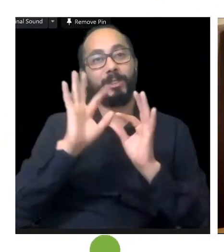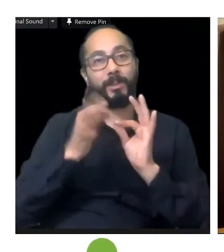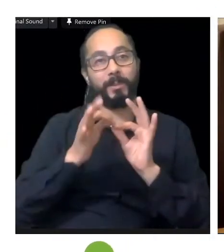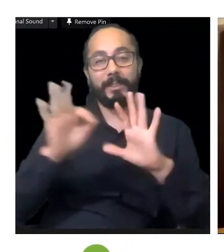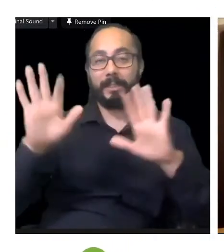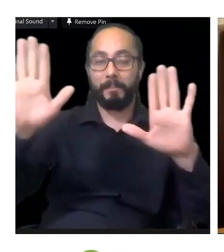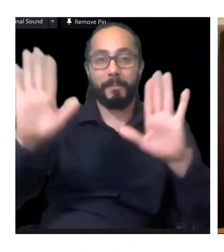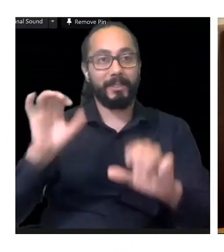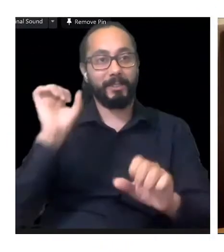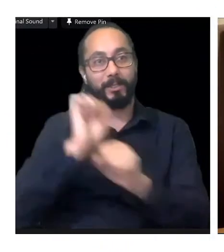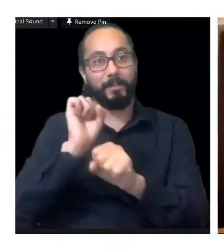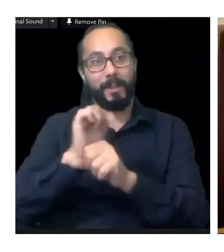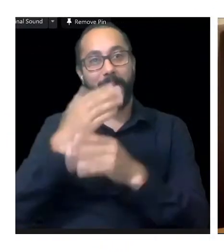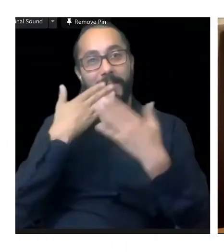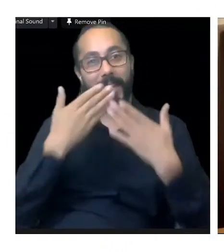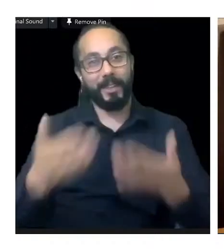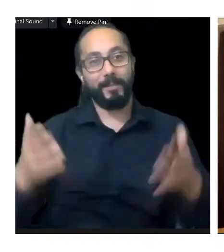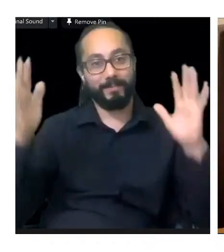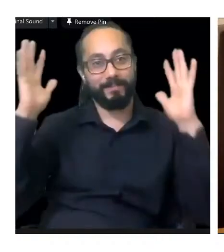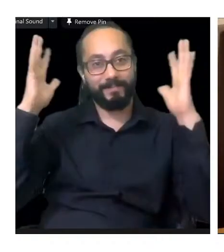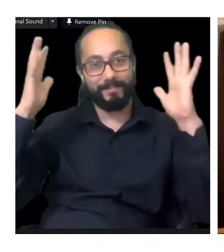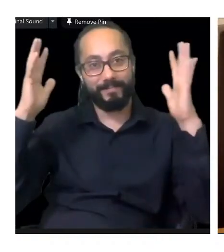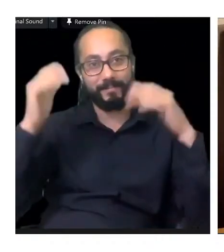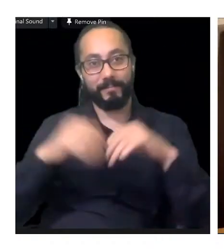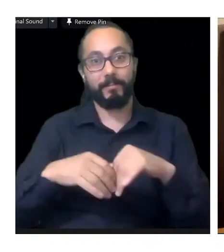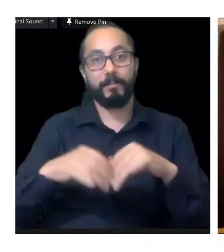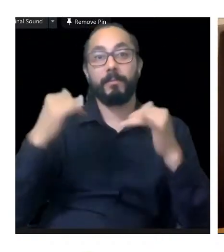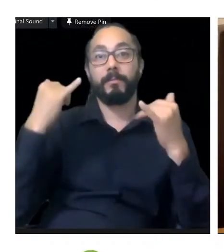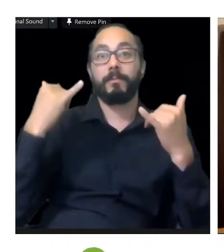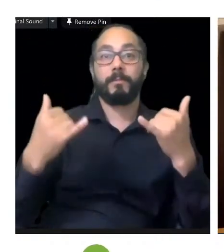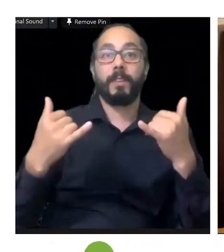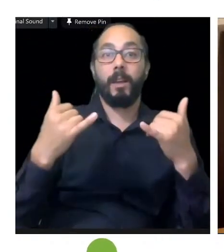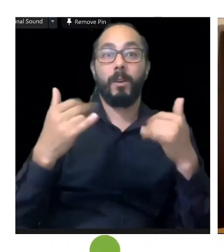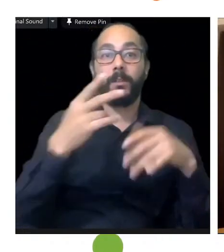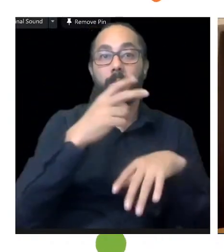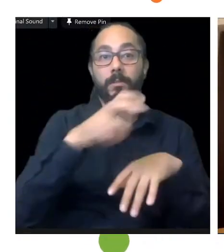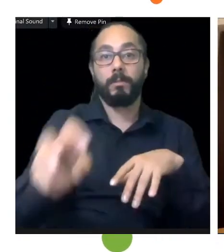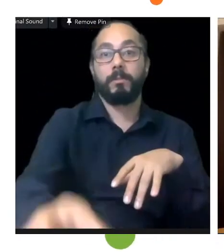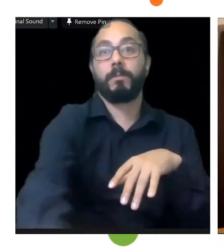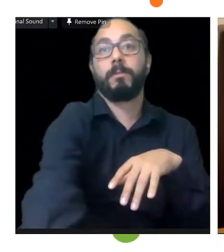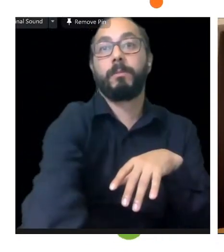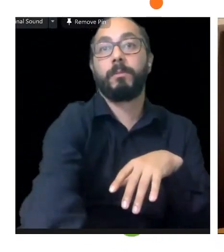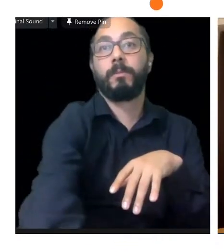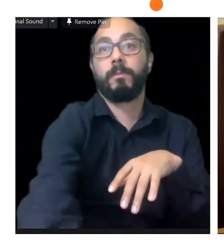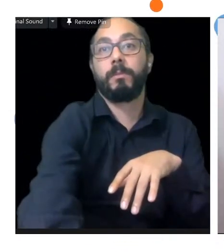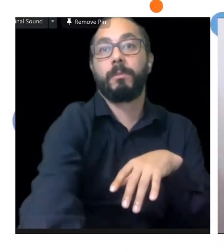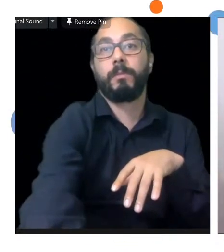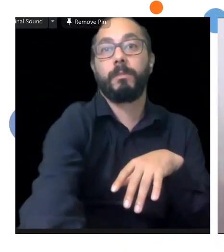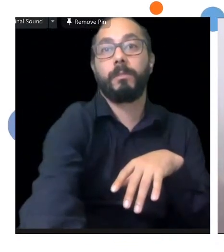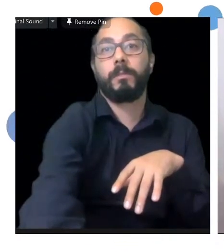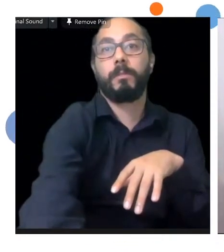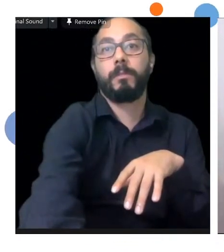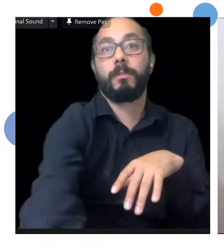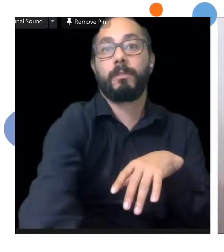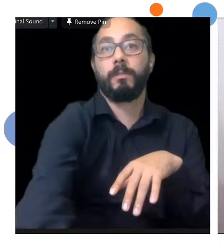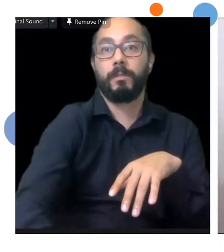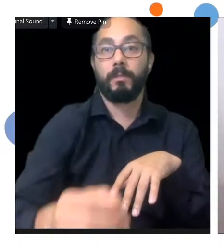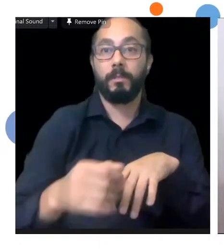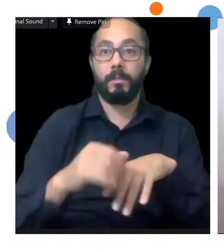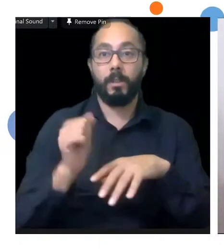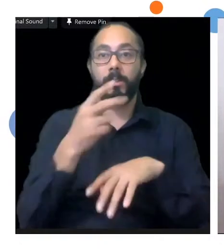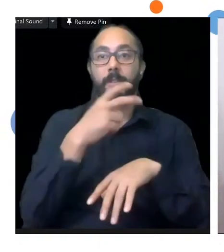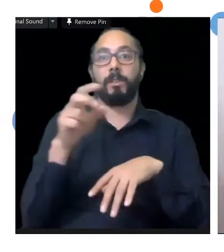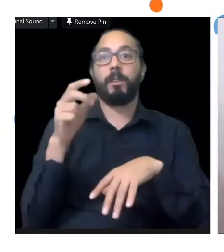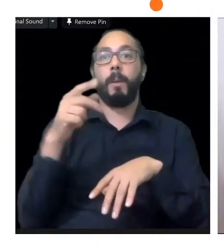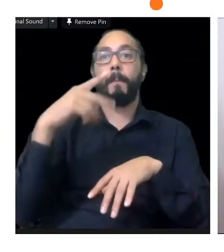extraordinary job. I'm going to turn it over to Paul Genet for final comments and thanks. And I just wanted to thank Paul Genet, our